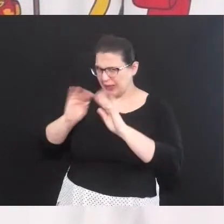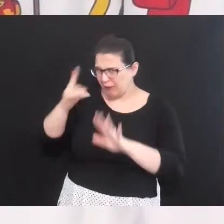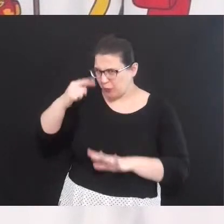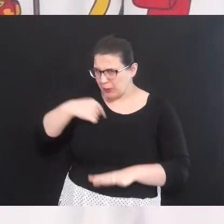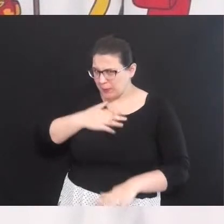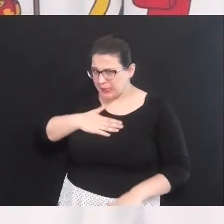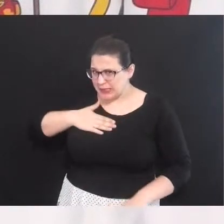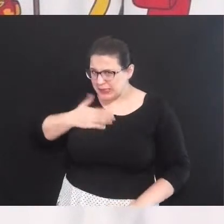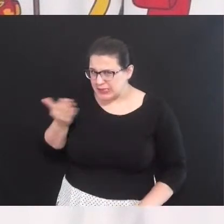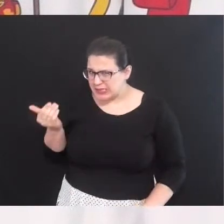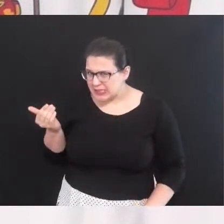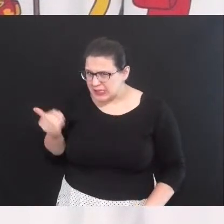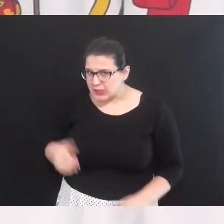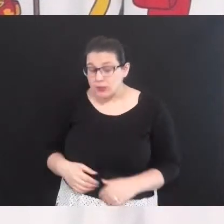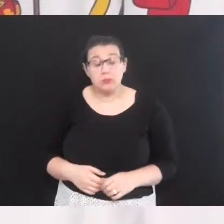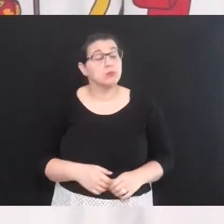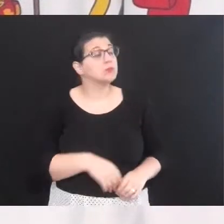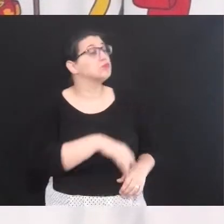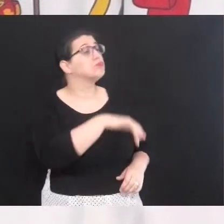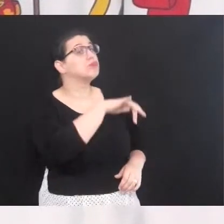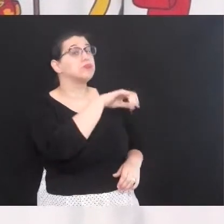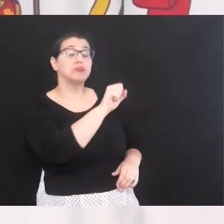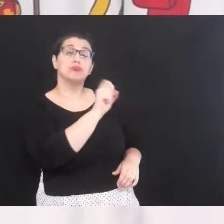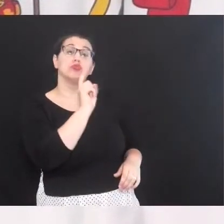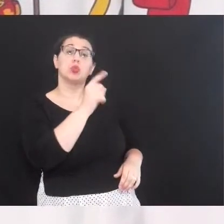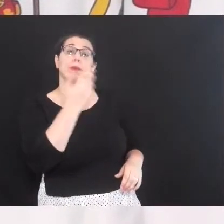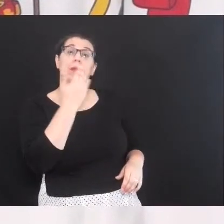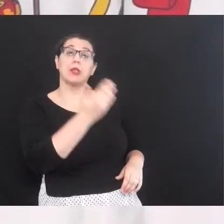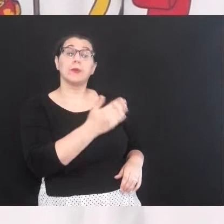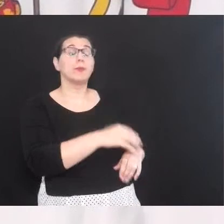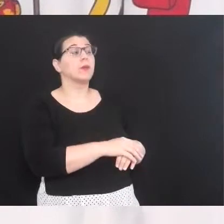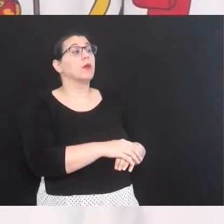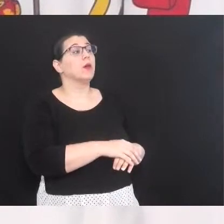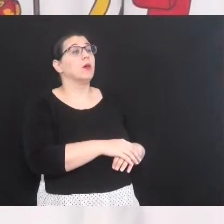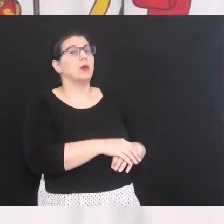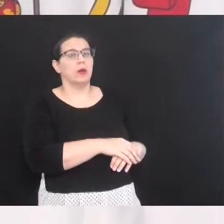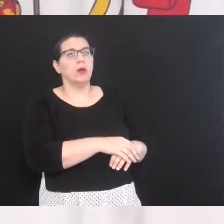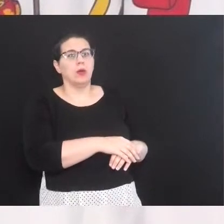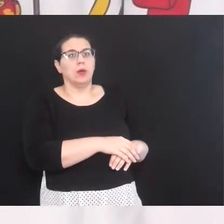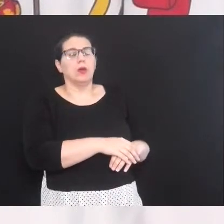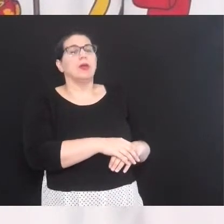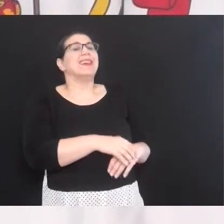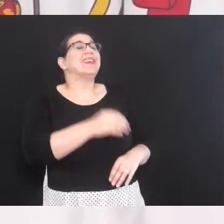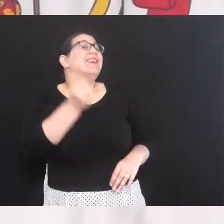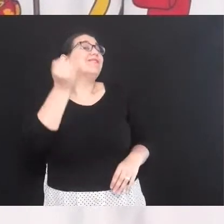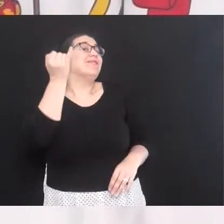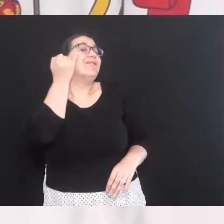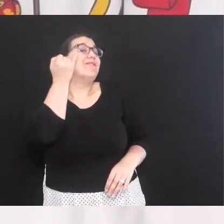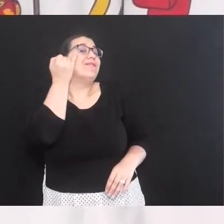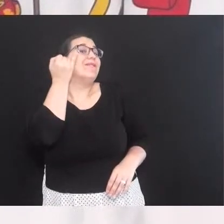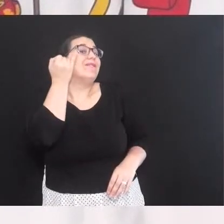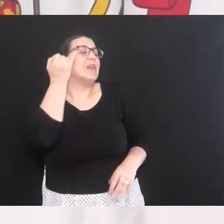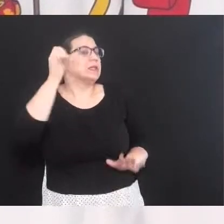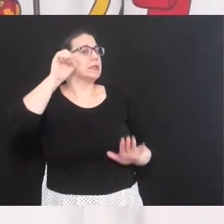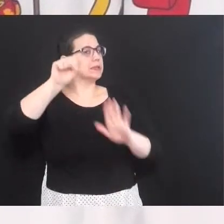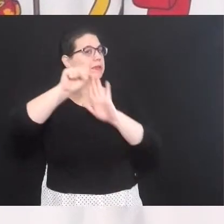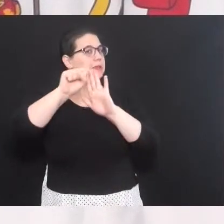please? Sure, thank you. Yeah, so if like the state Board of